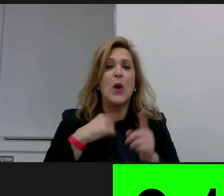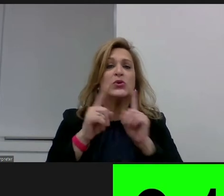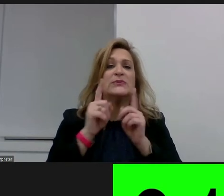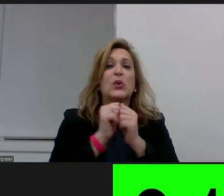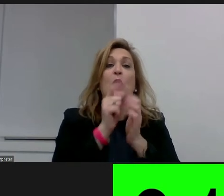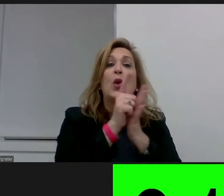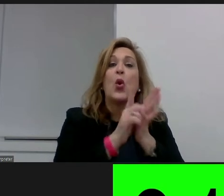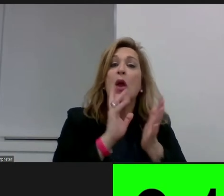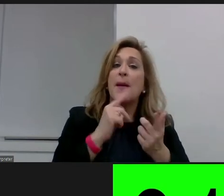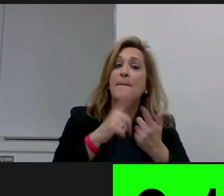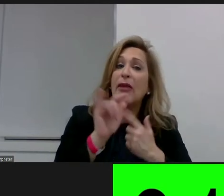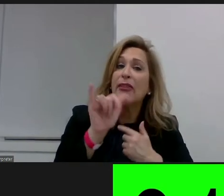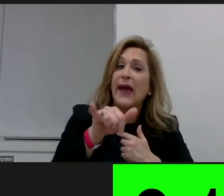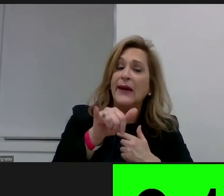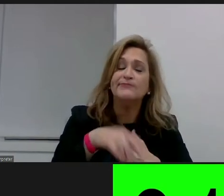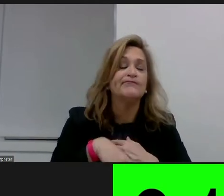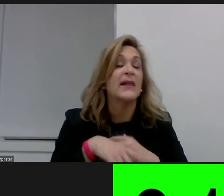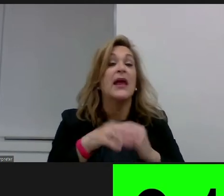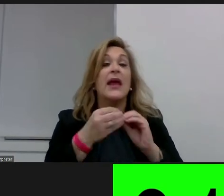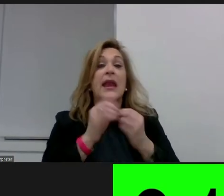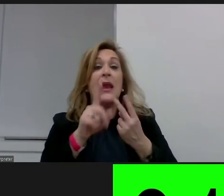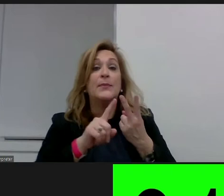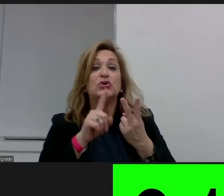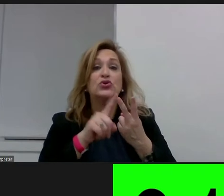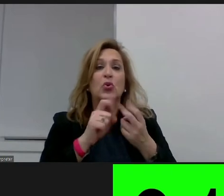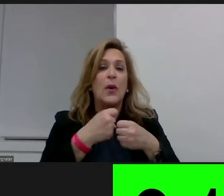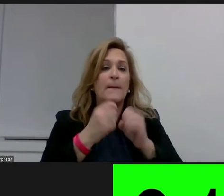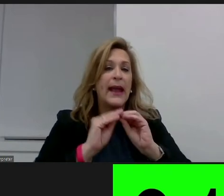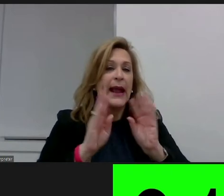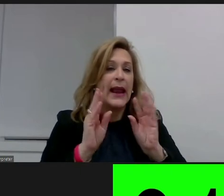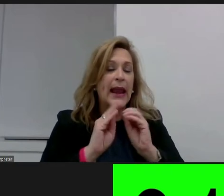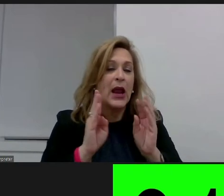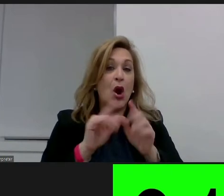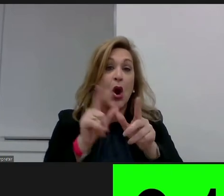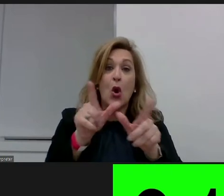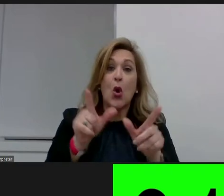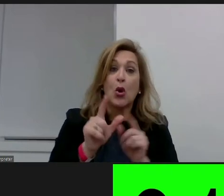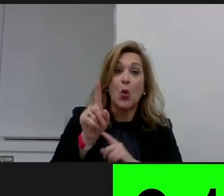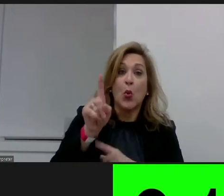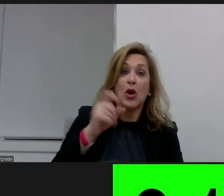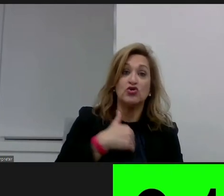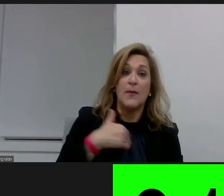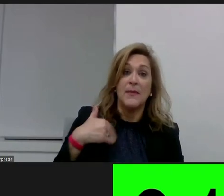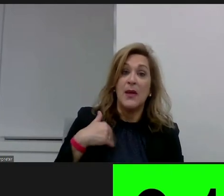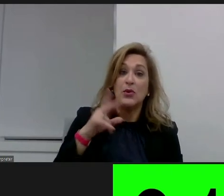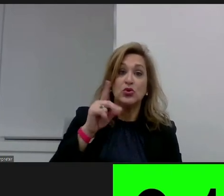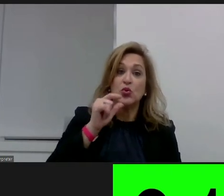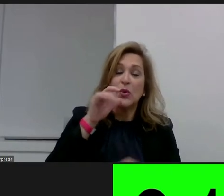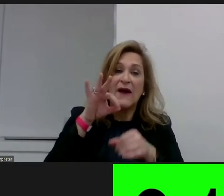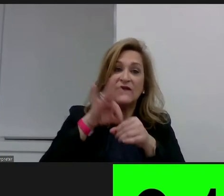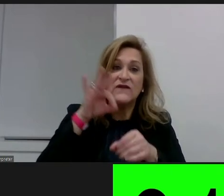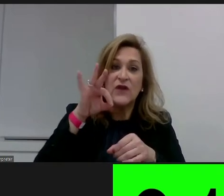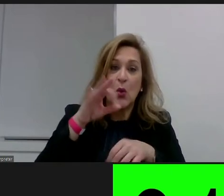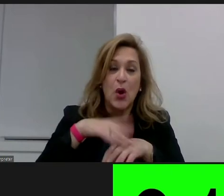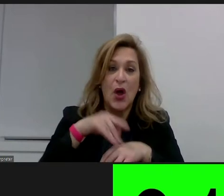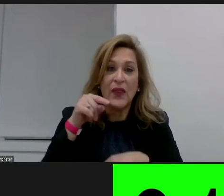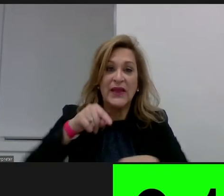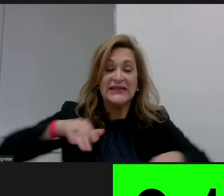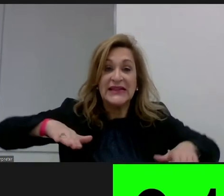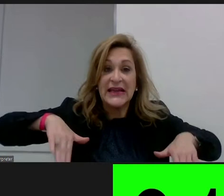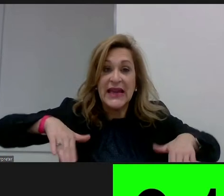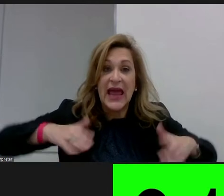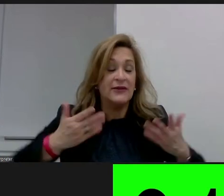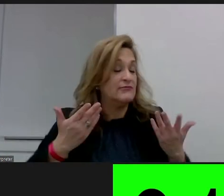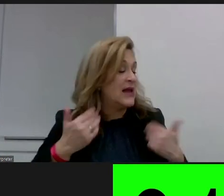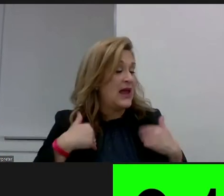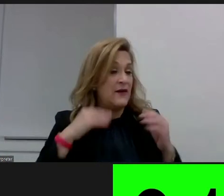that. And number two, I just want to make something clear. Local 100 members did not vote on this yet. They did not